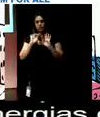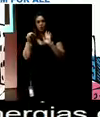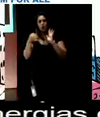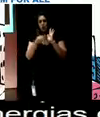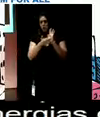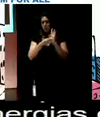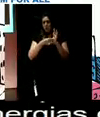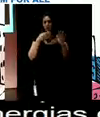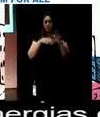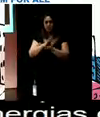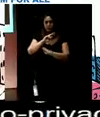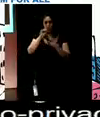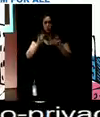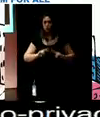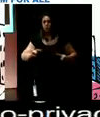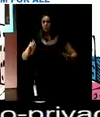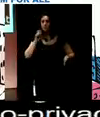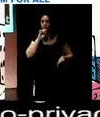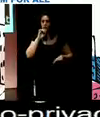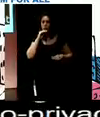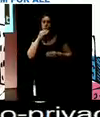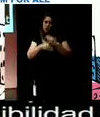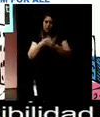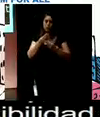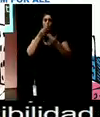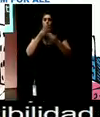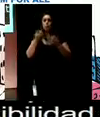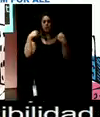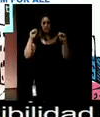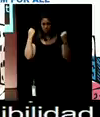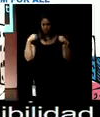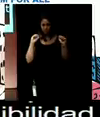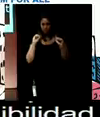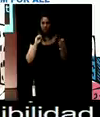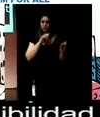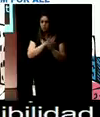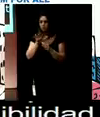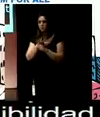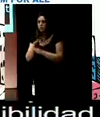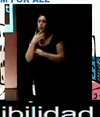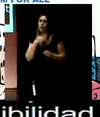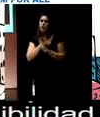framework of the universal accessibility through good practices comprising